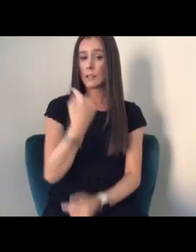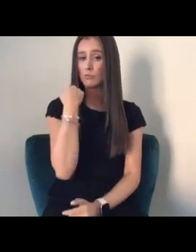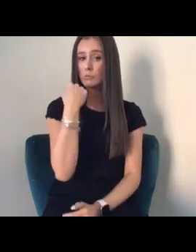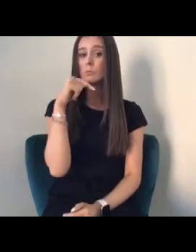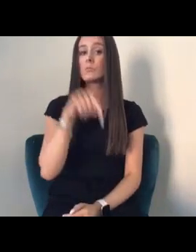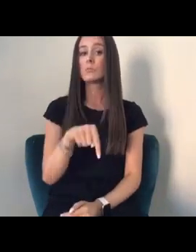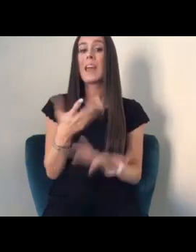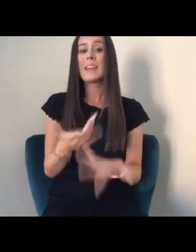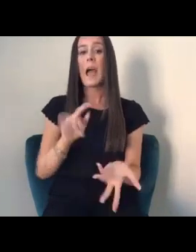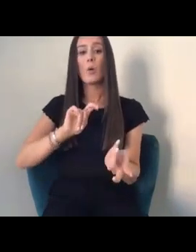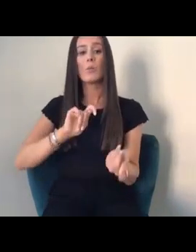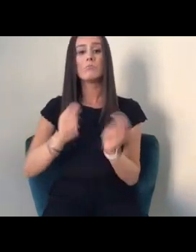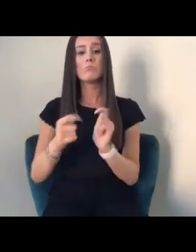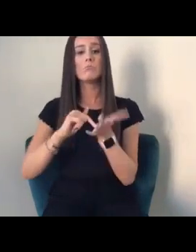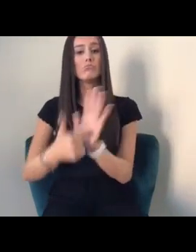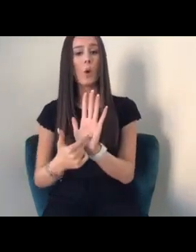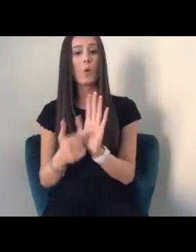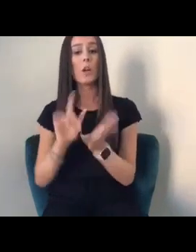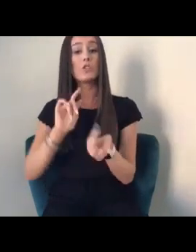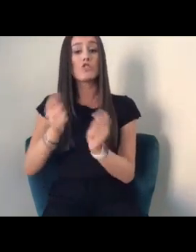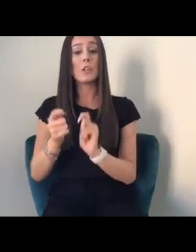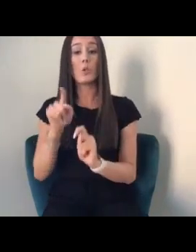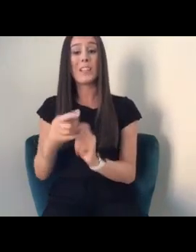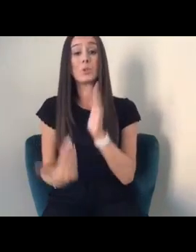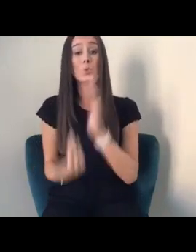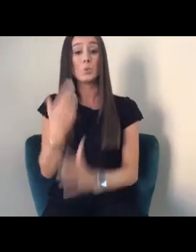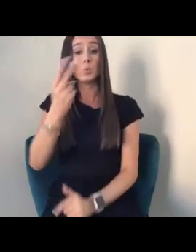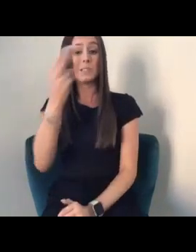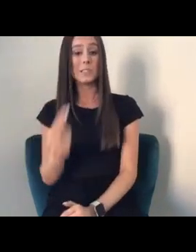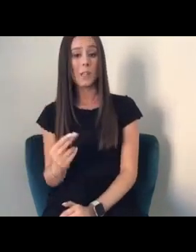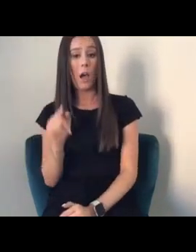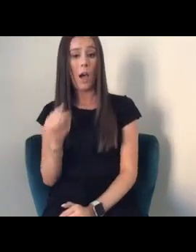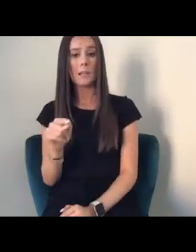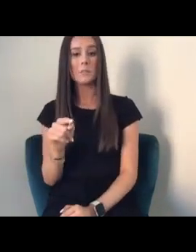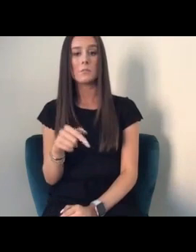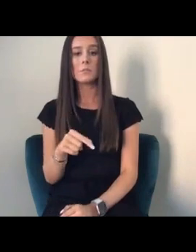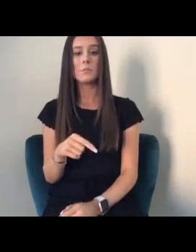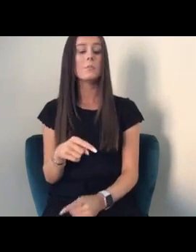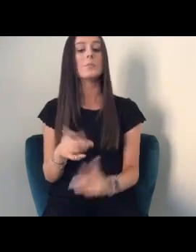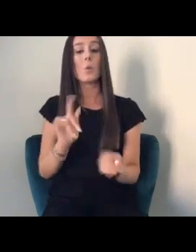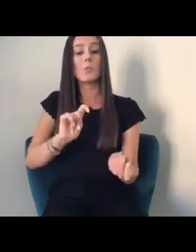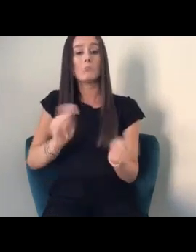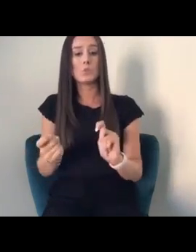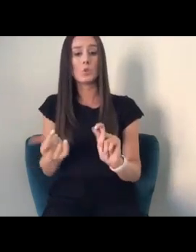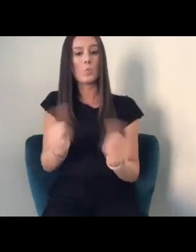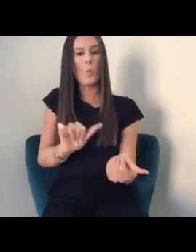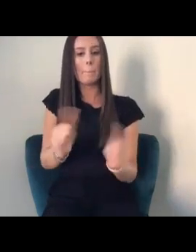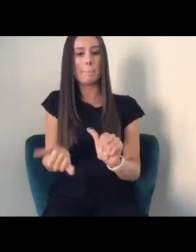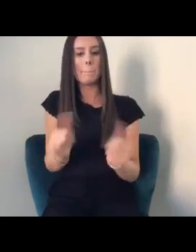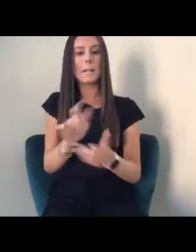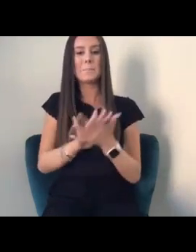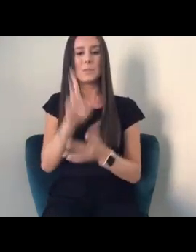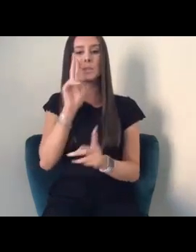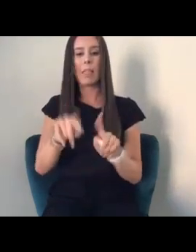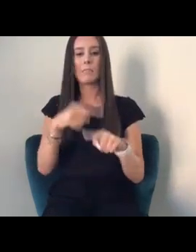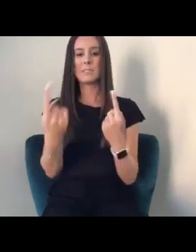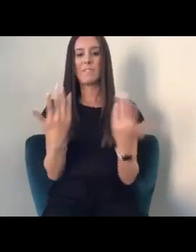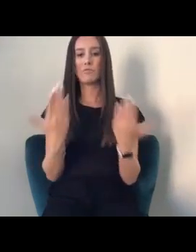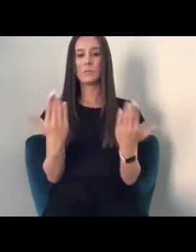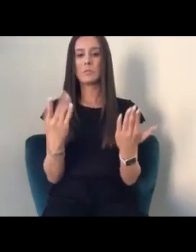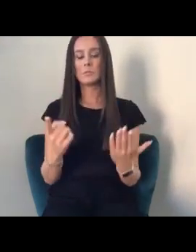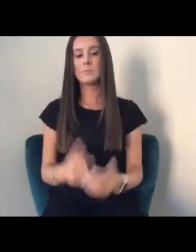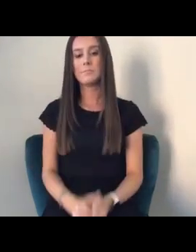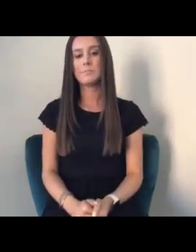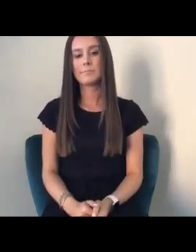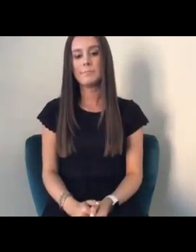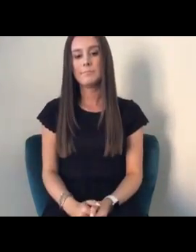now show you what we're proposing for this design refinement consultation. And we'll switch back and forth between the two so you can